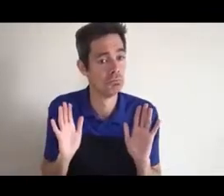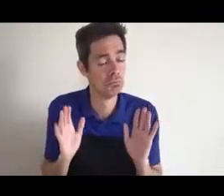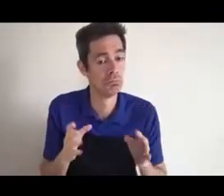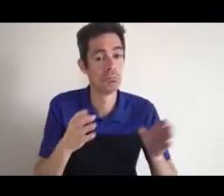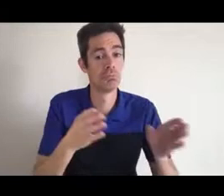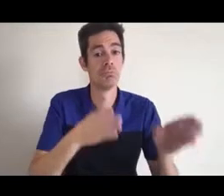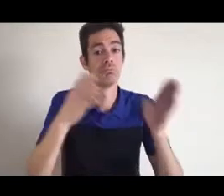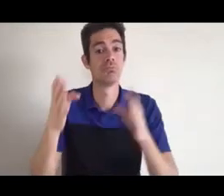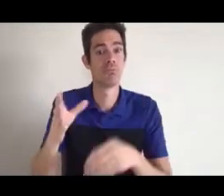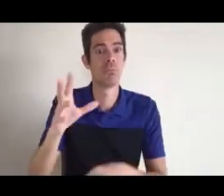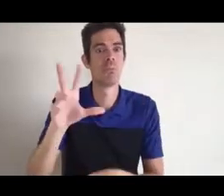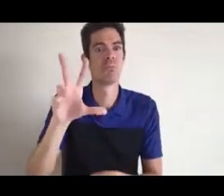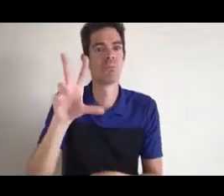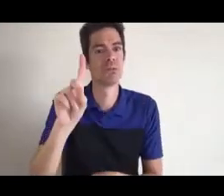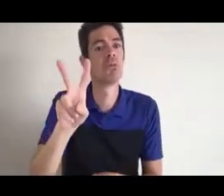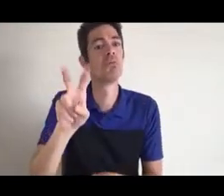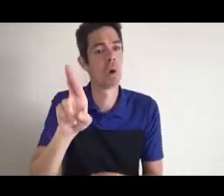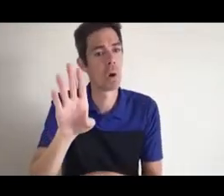person walking.